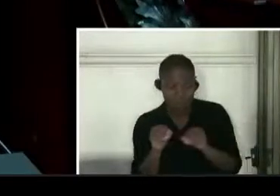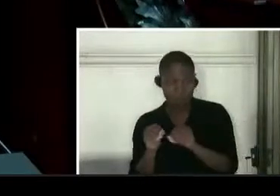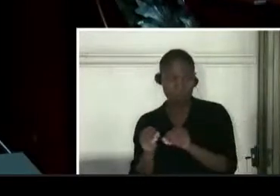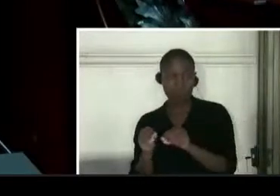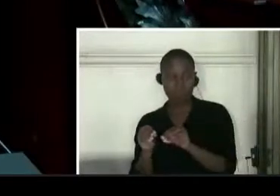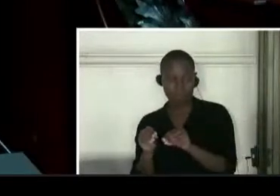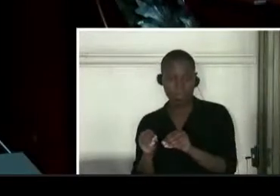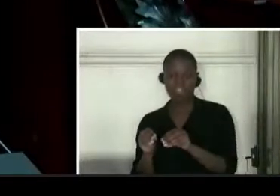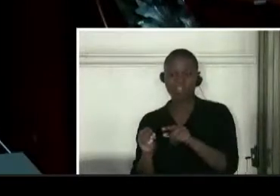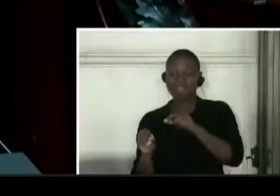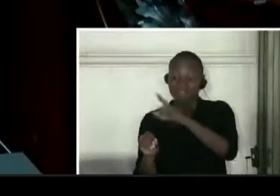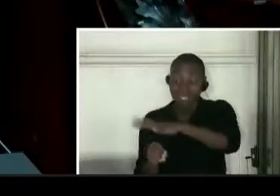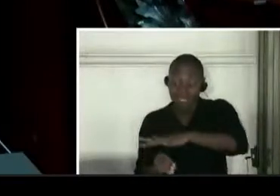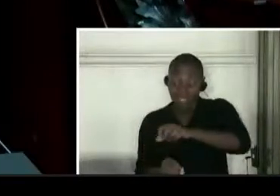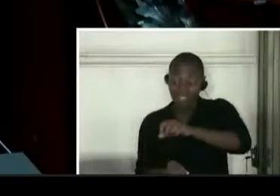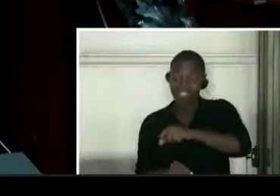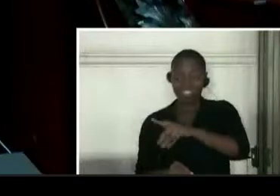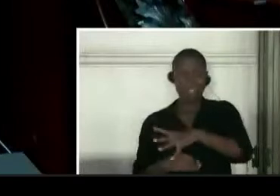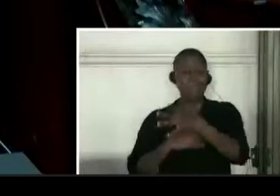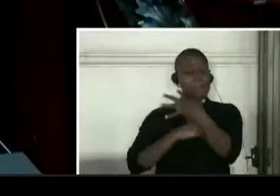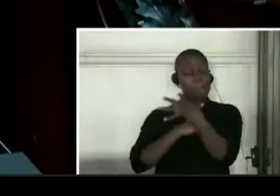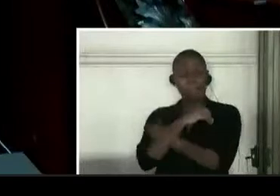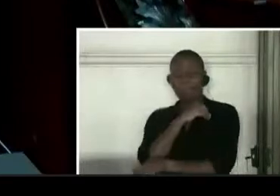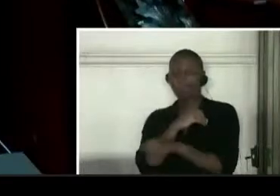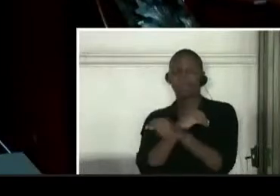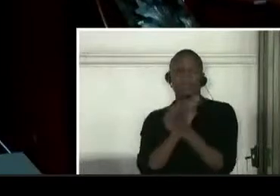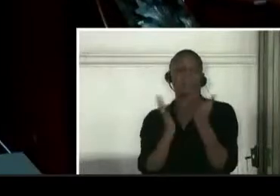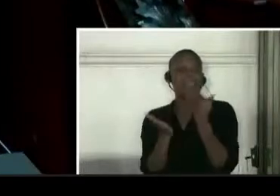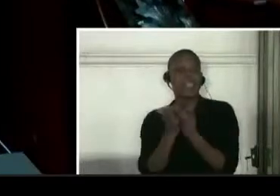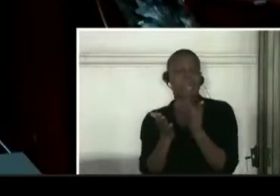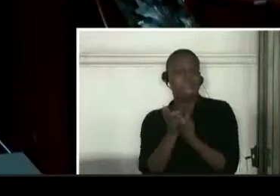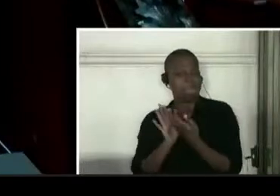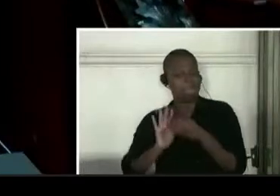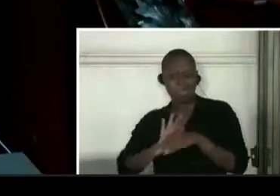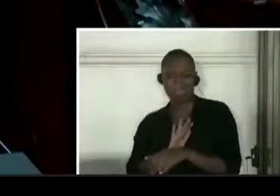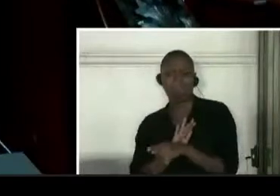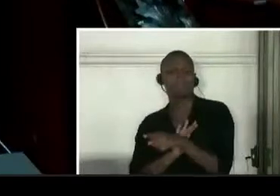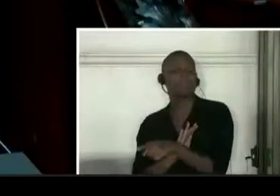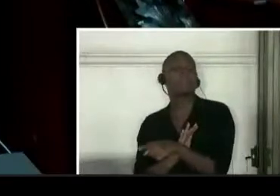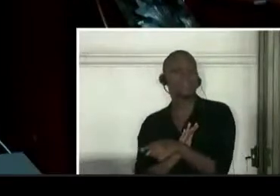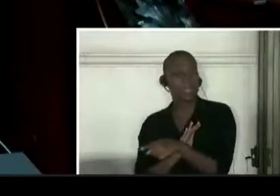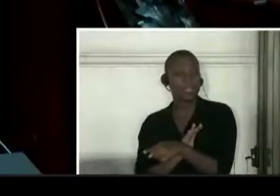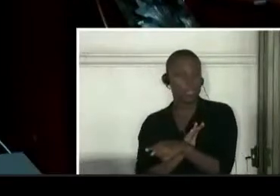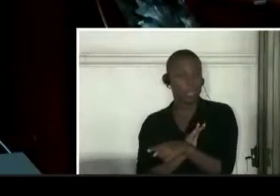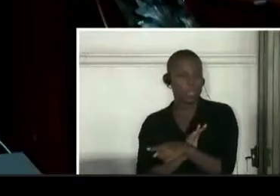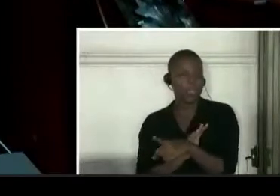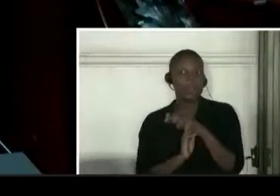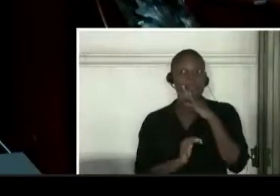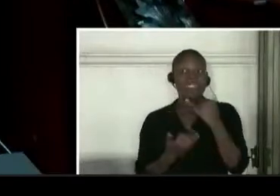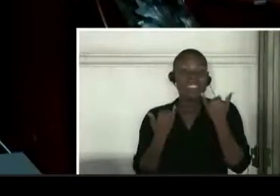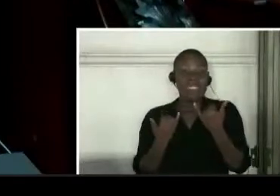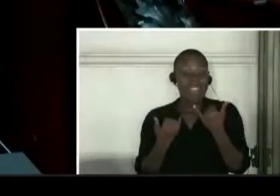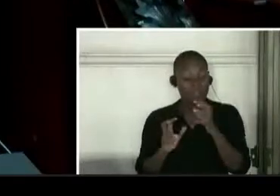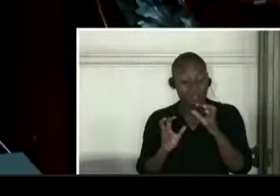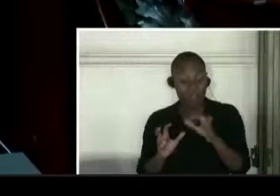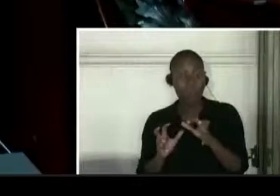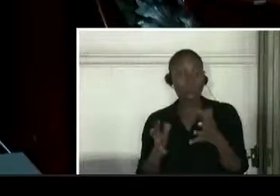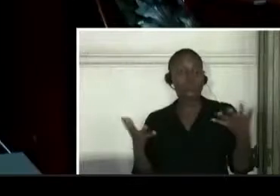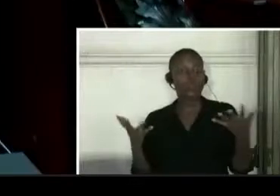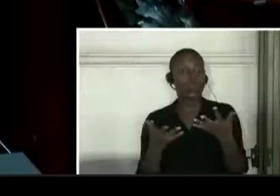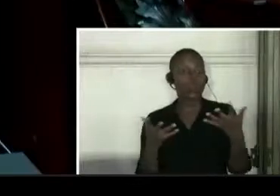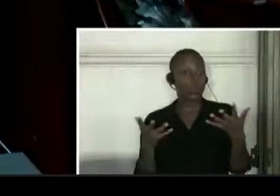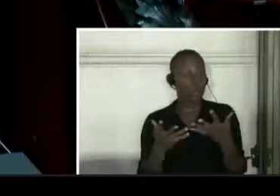and unemployment was to be our destiny. In search for a better life, we are then forced to migrate to urban areas